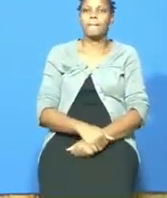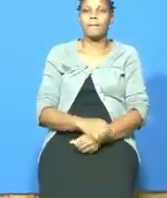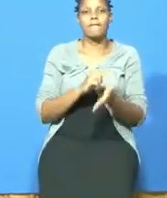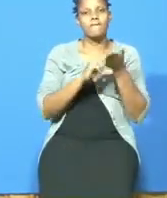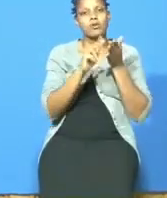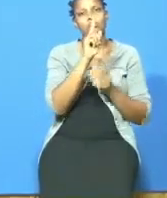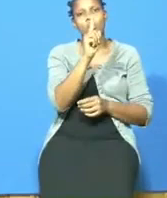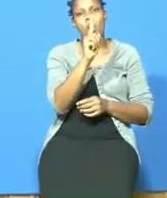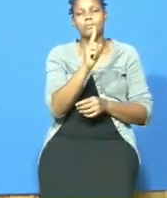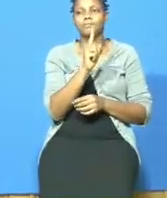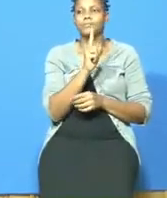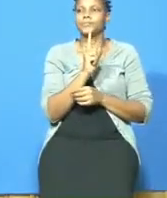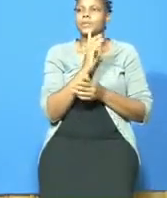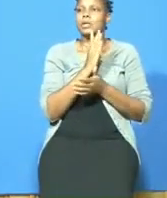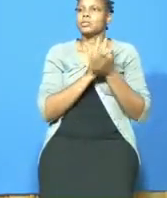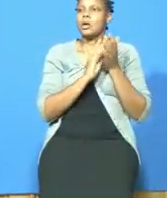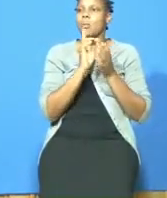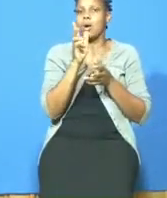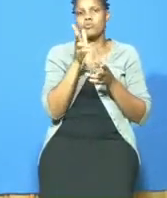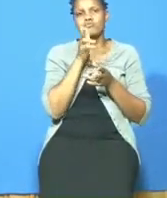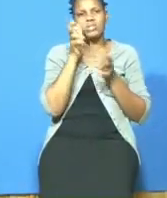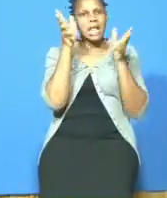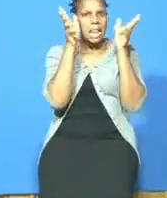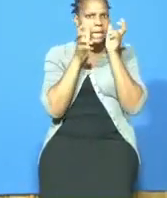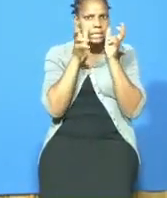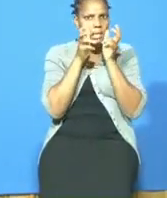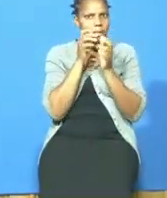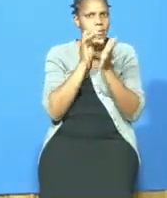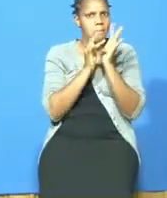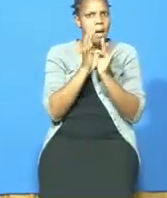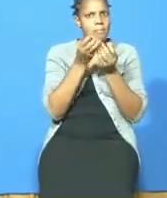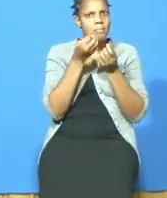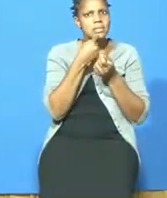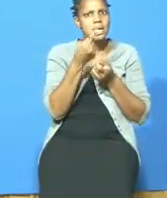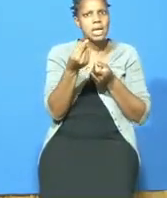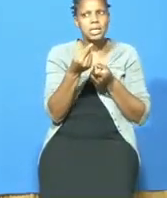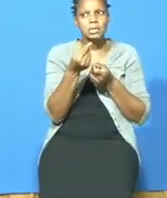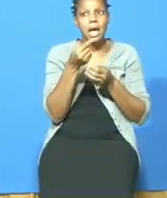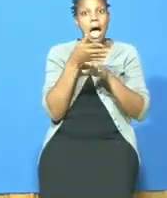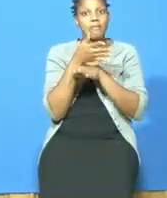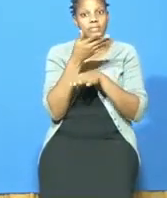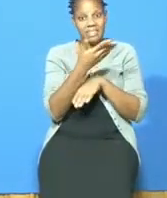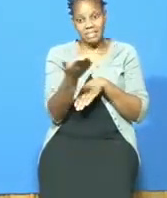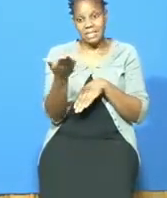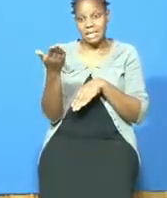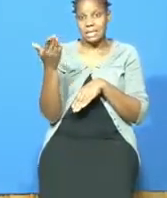1. Somebody who is listening, the Bible says, after